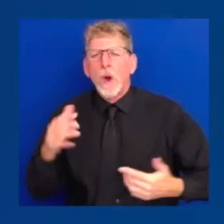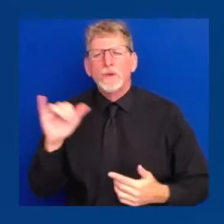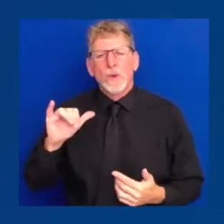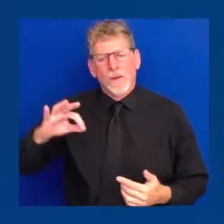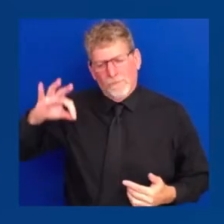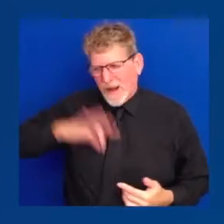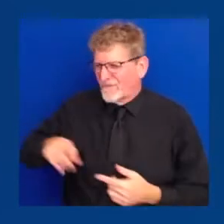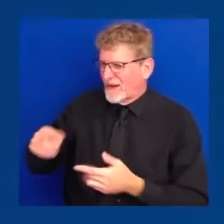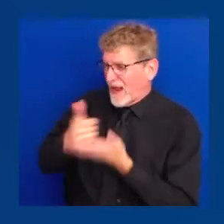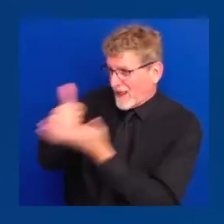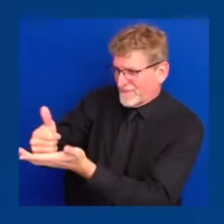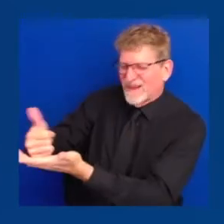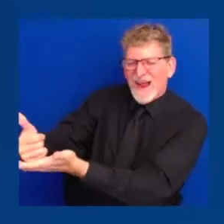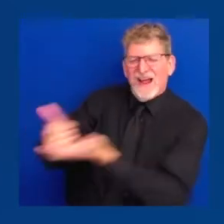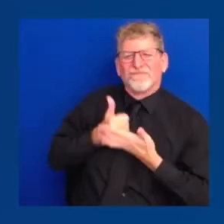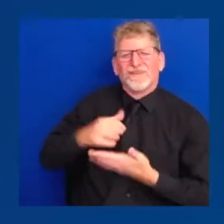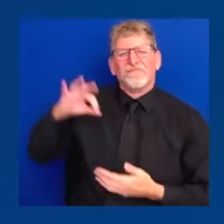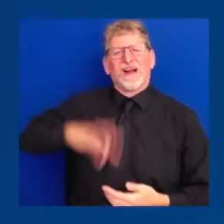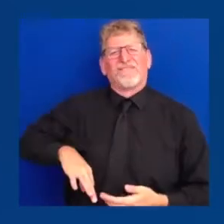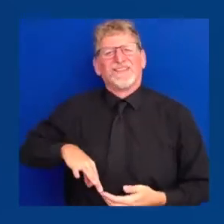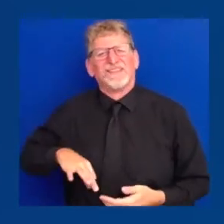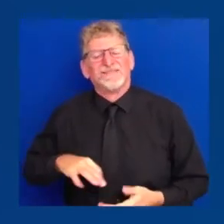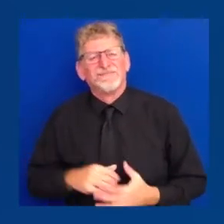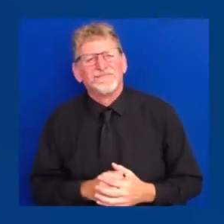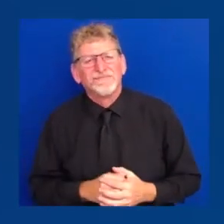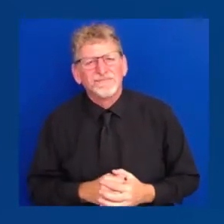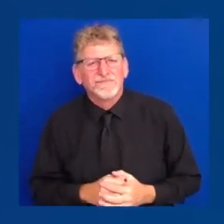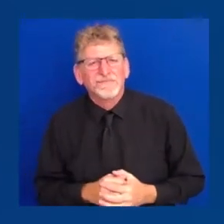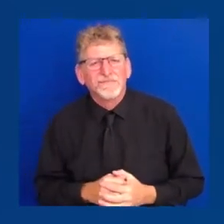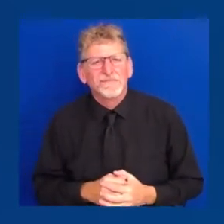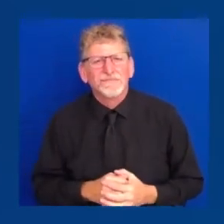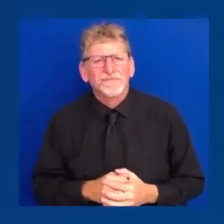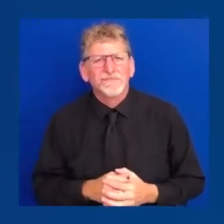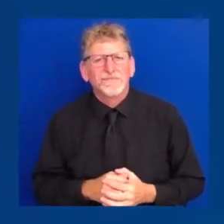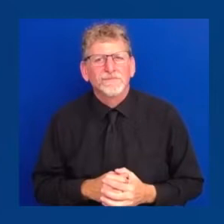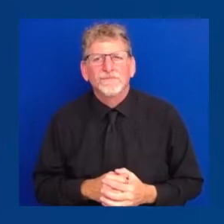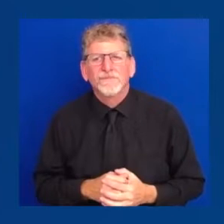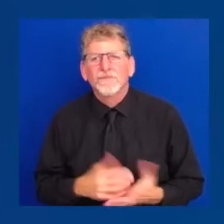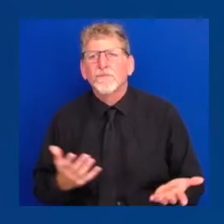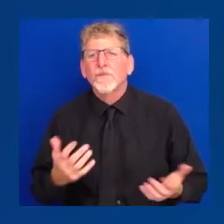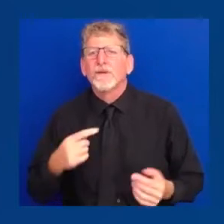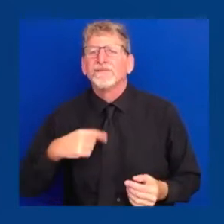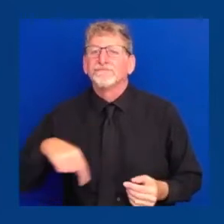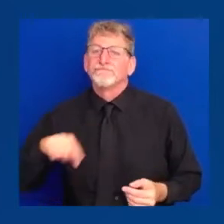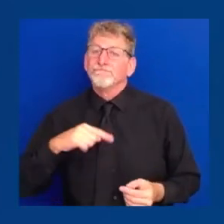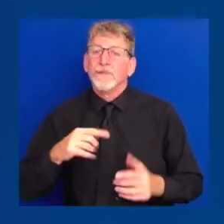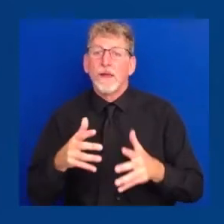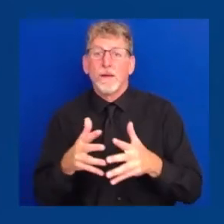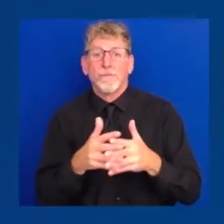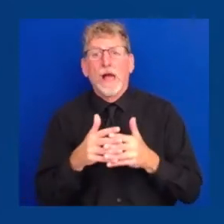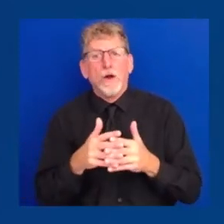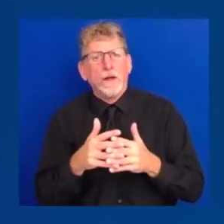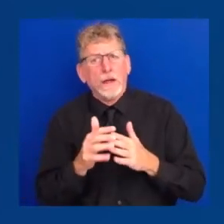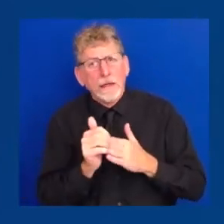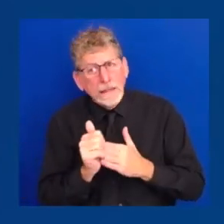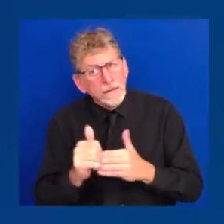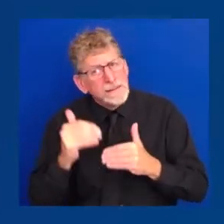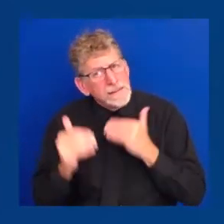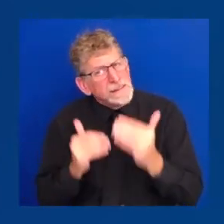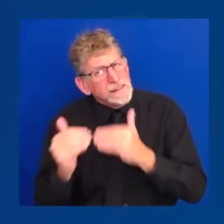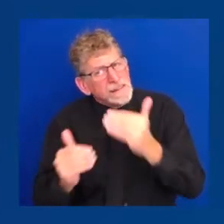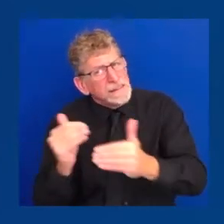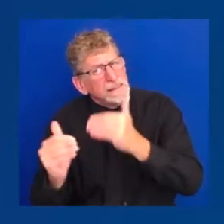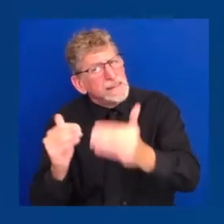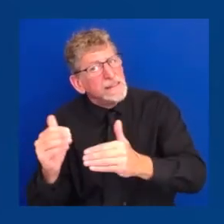Under President Biden, the United States has led the global vaccination effort. We're donating 1.2 billion doses to the